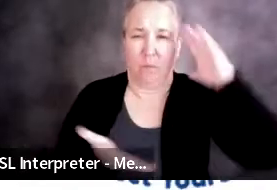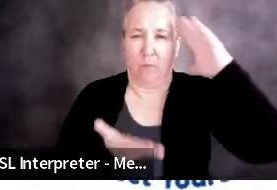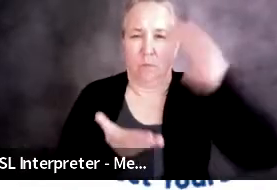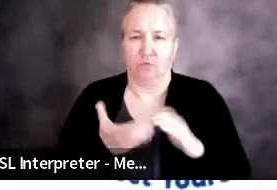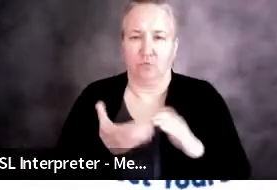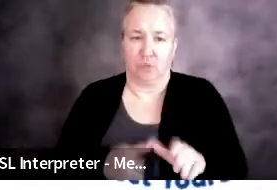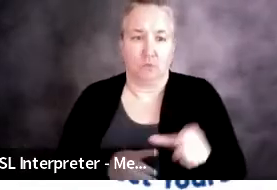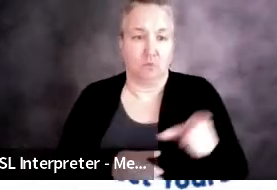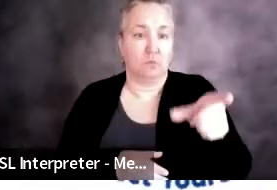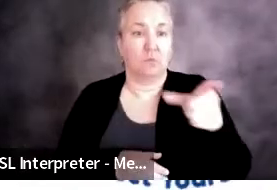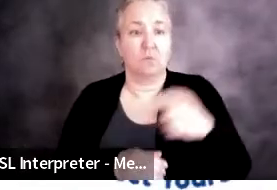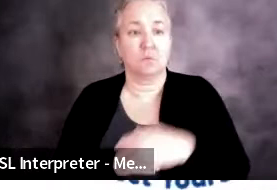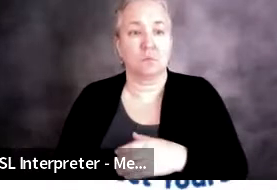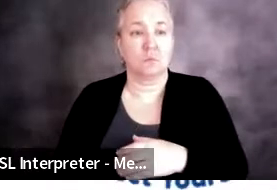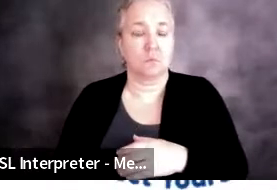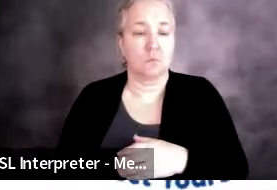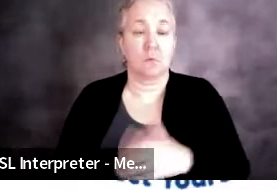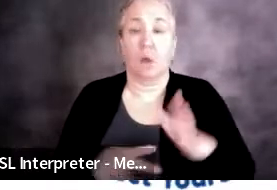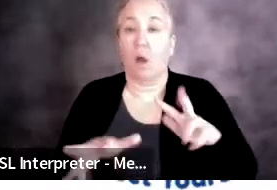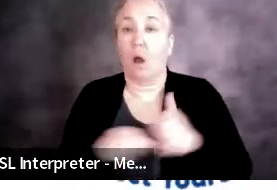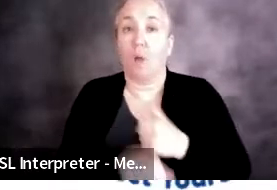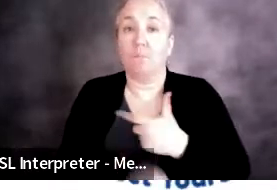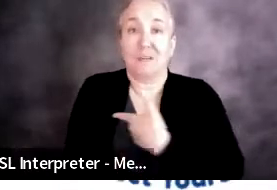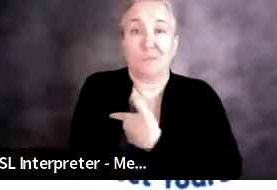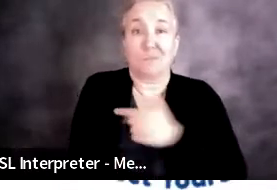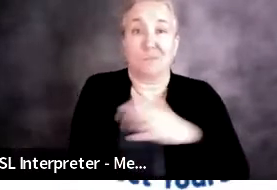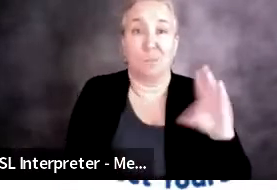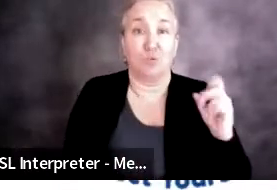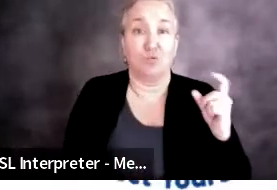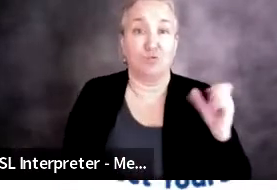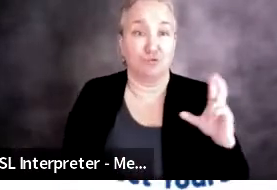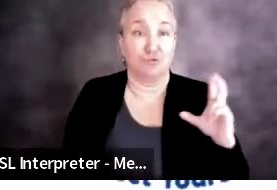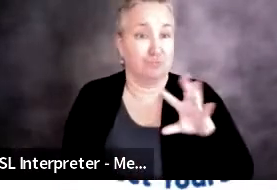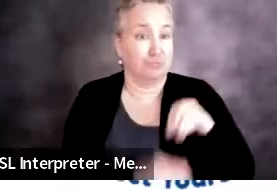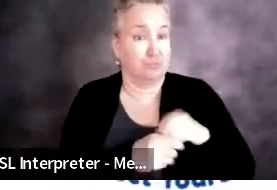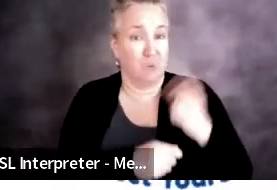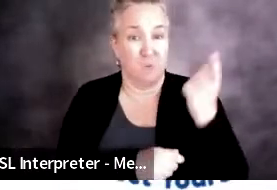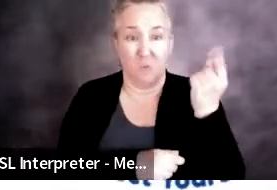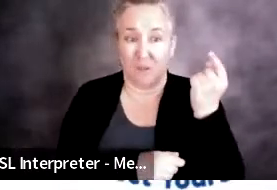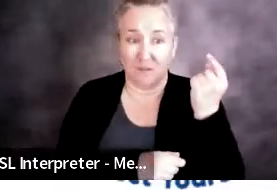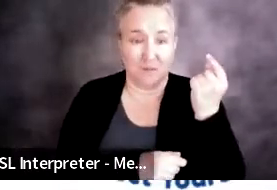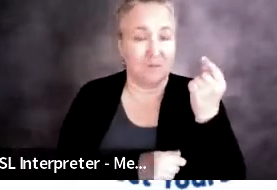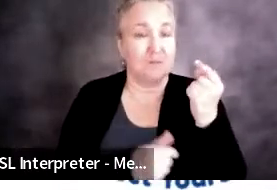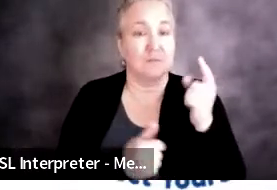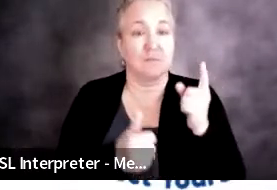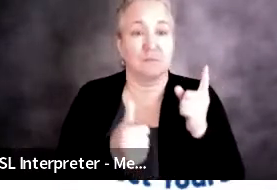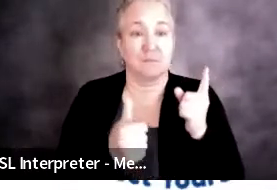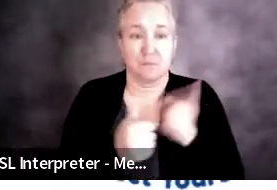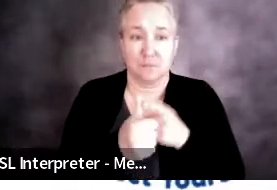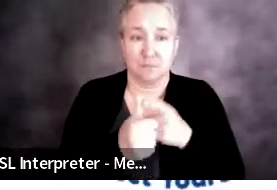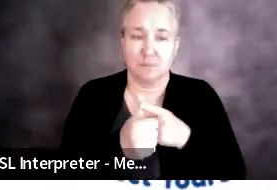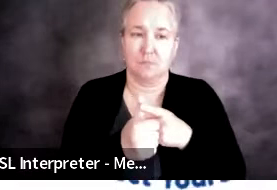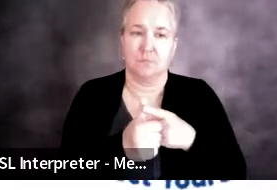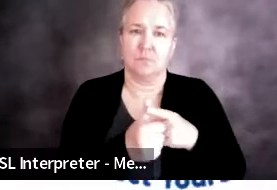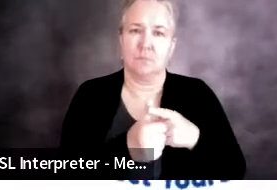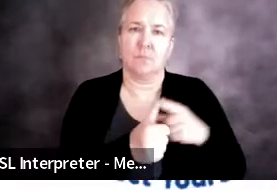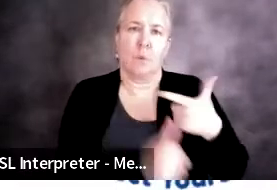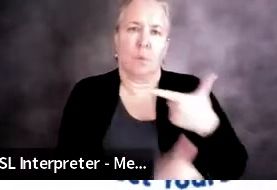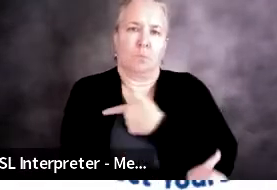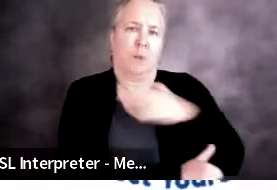It's known as the updated booster. It contains a combination of the original booster